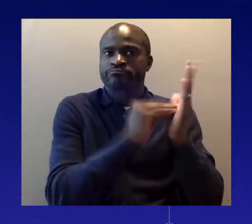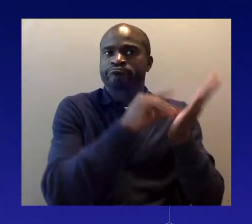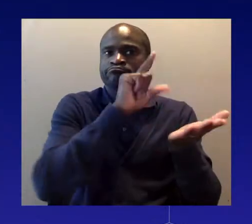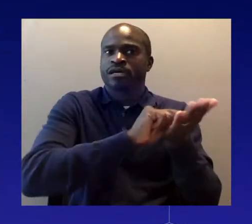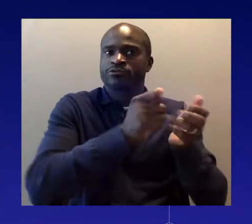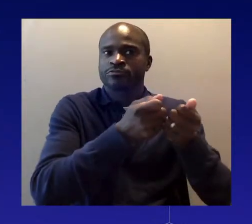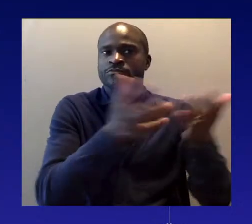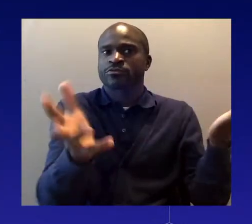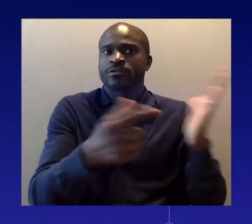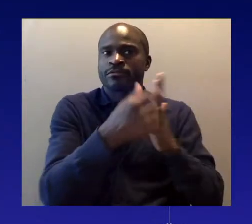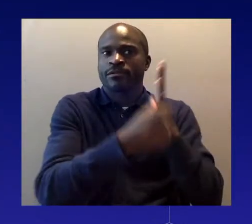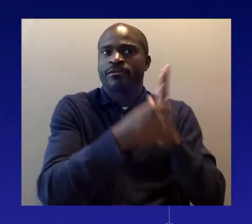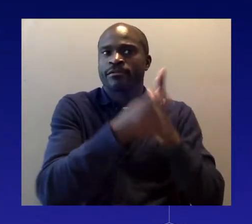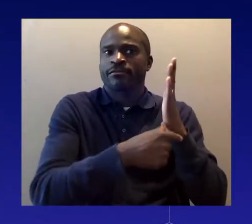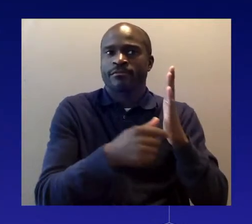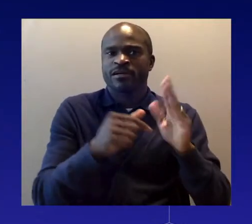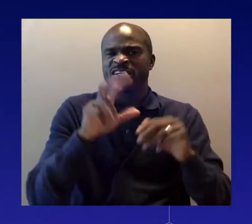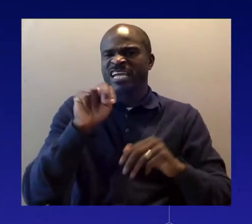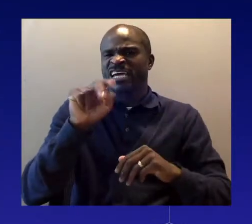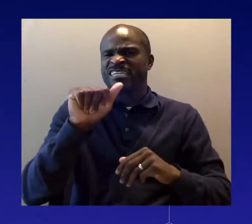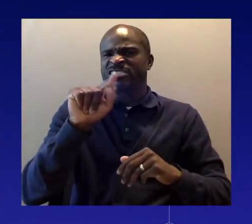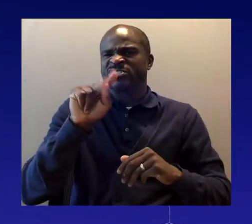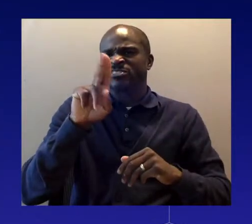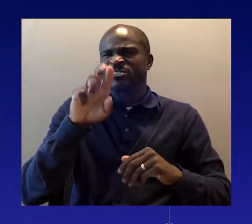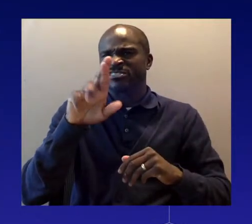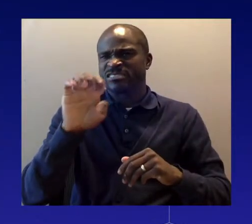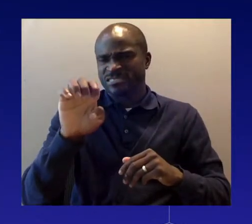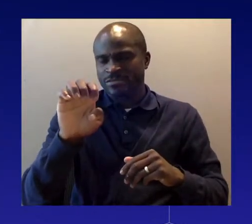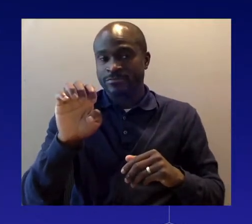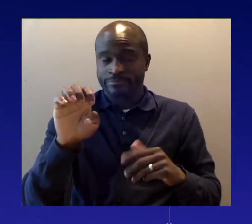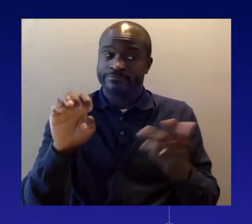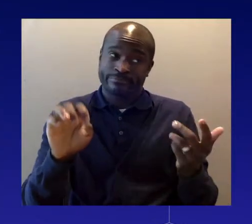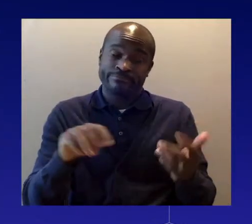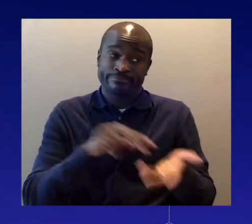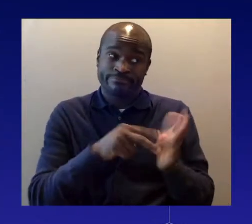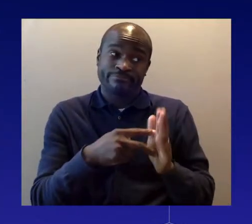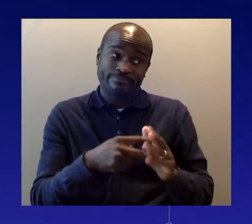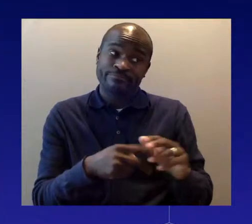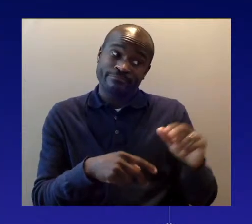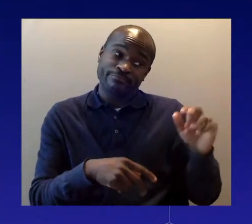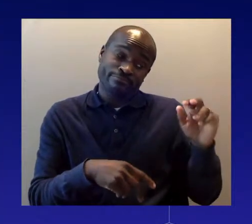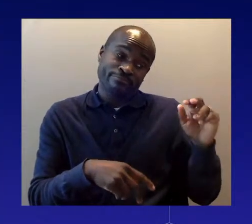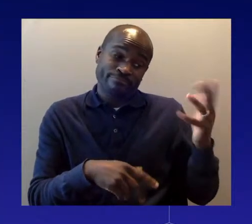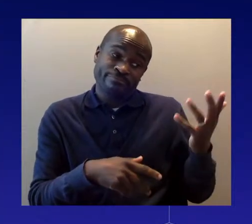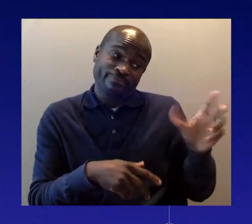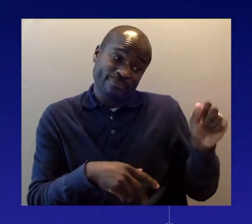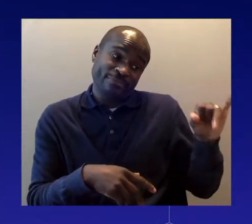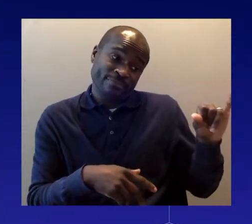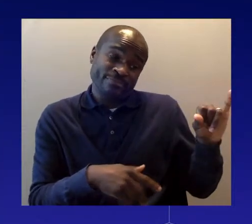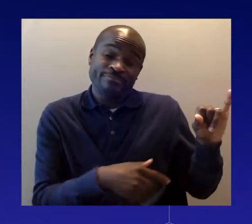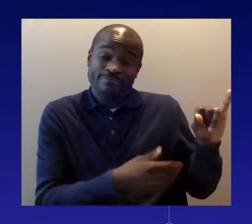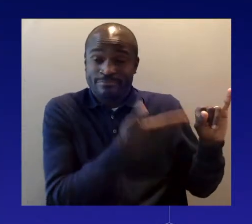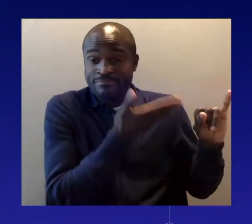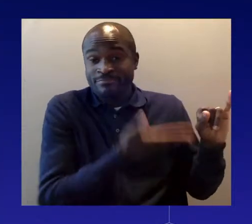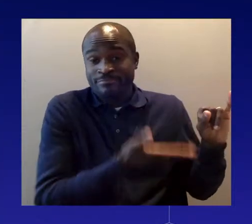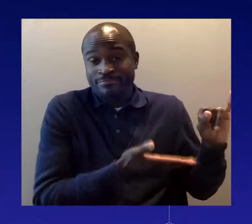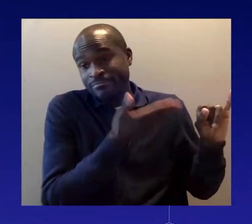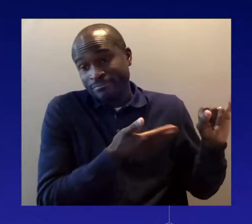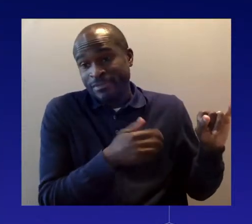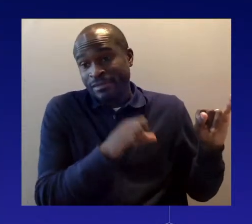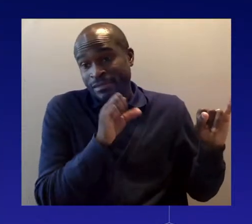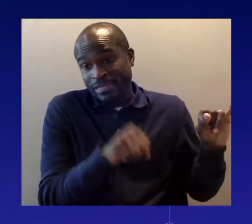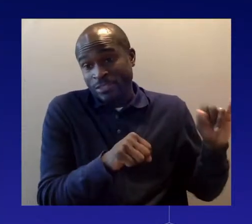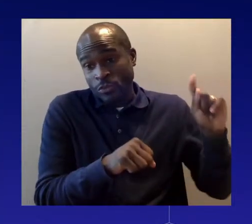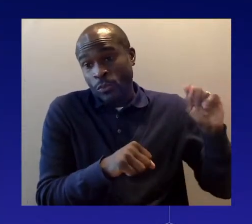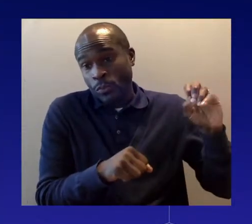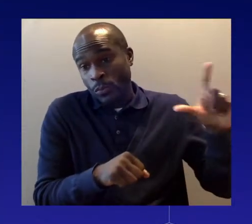fall into hands that don't mean well for us and our healthcare. And so, building a system that has